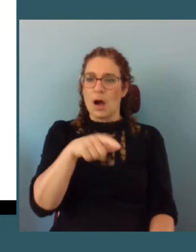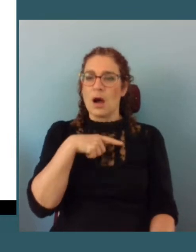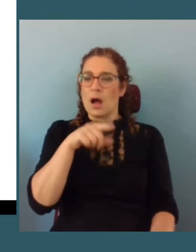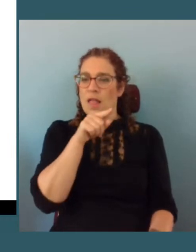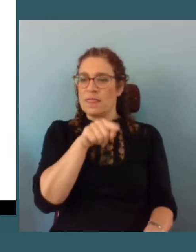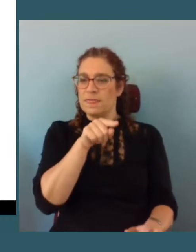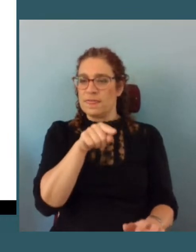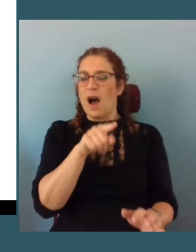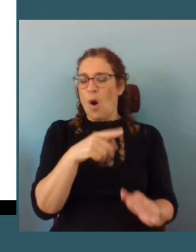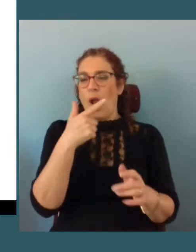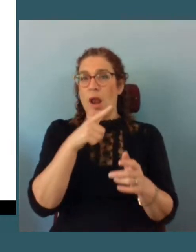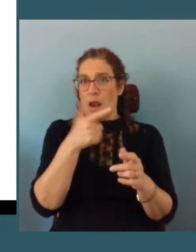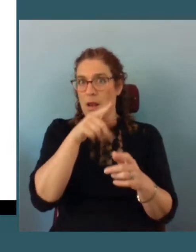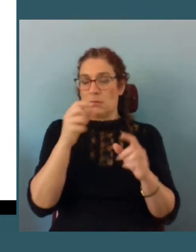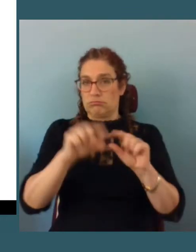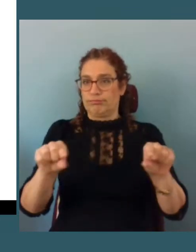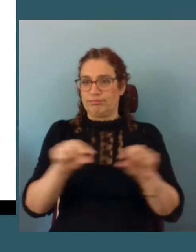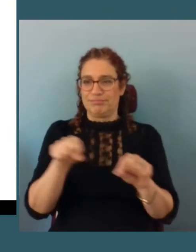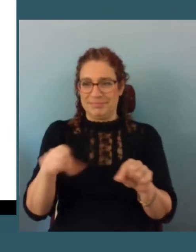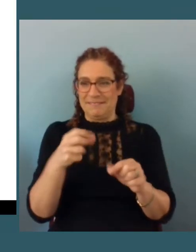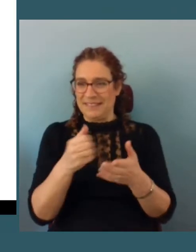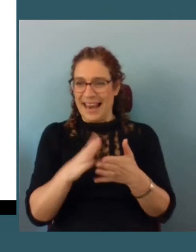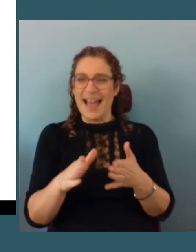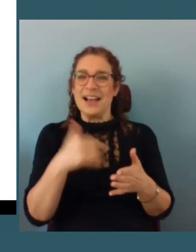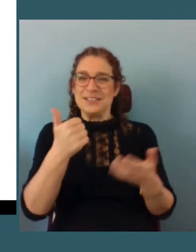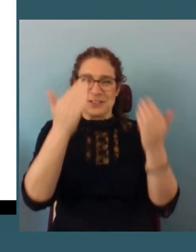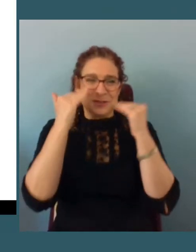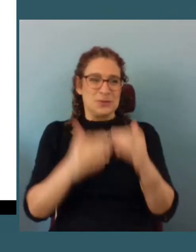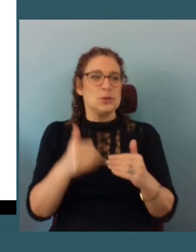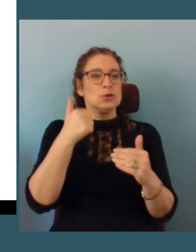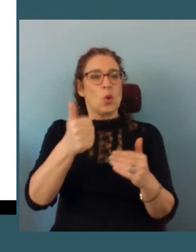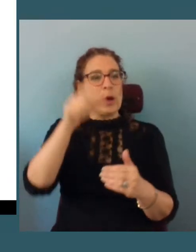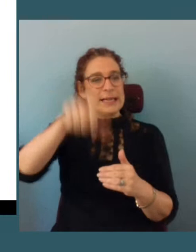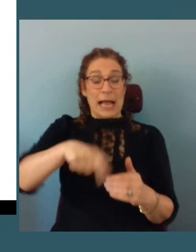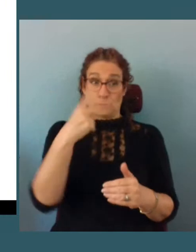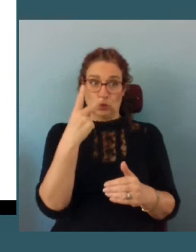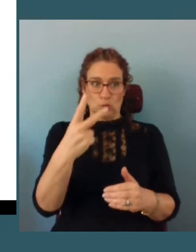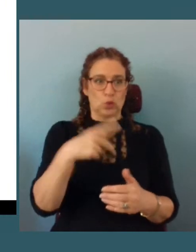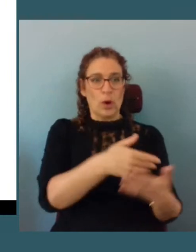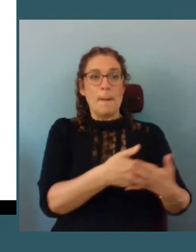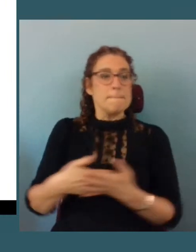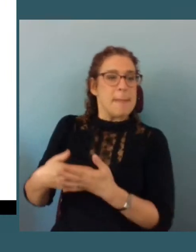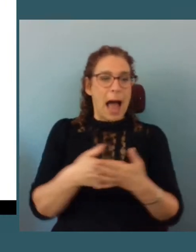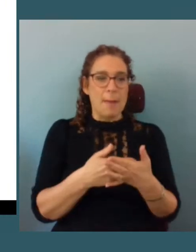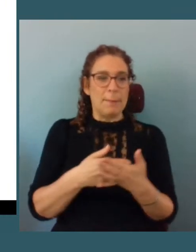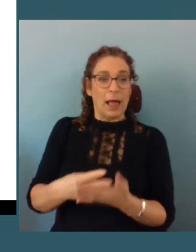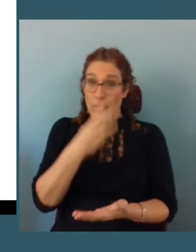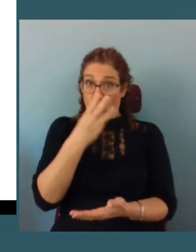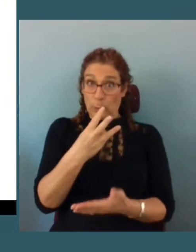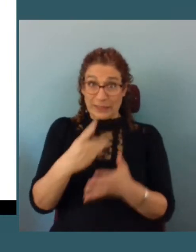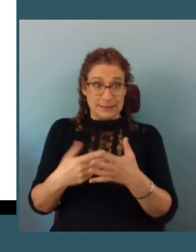baby. The mother has a history of hay fever, but father has no history of atopic conditions.